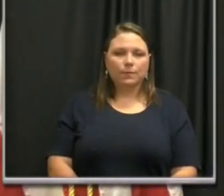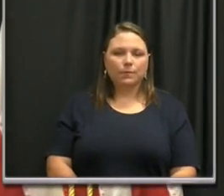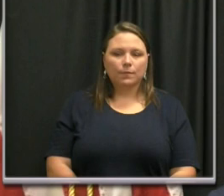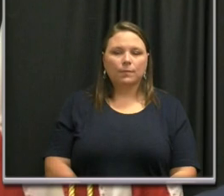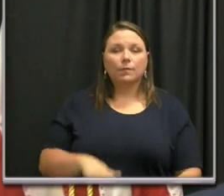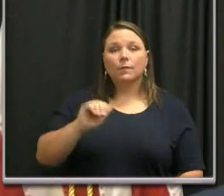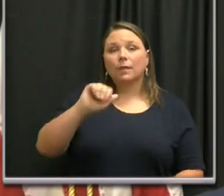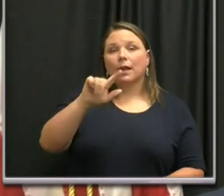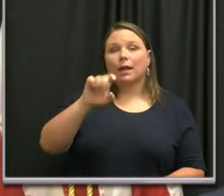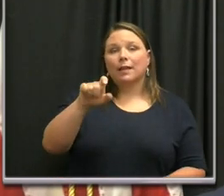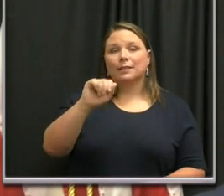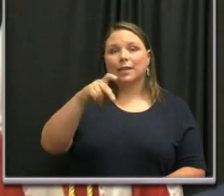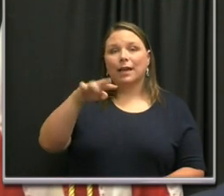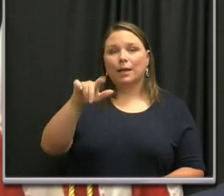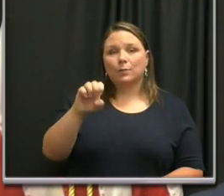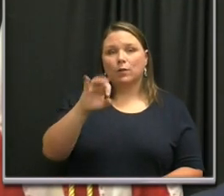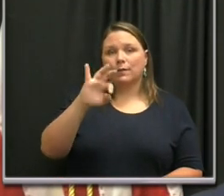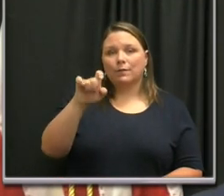Alex Apple with Fox 17.